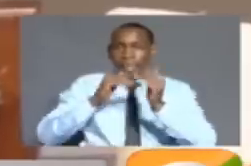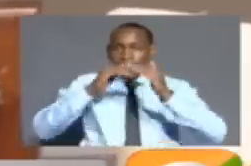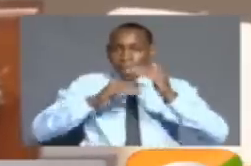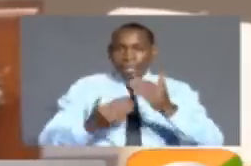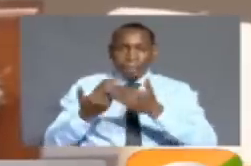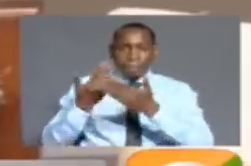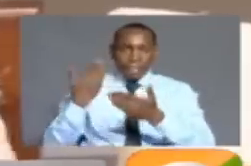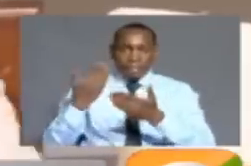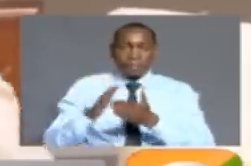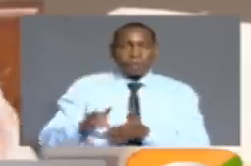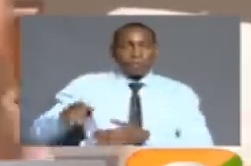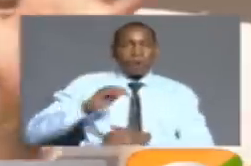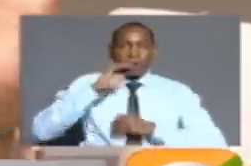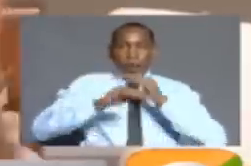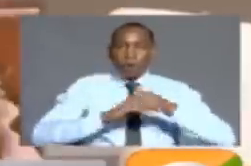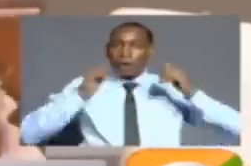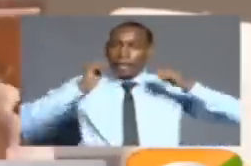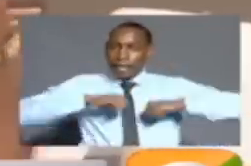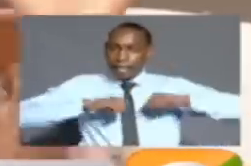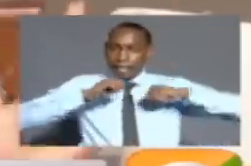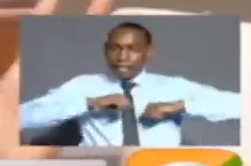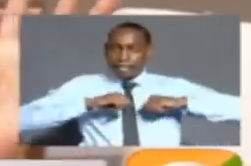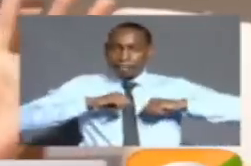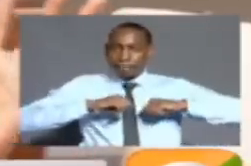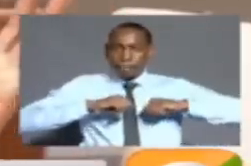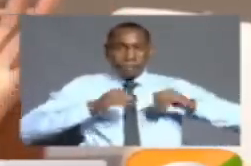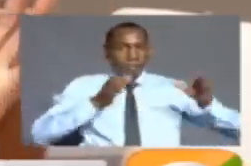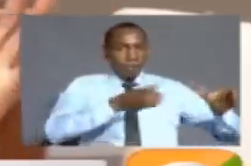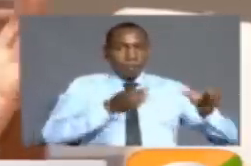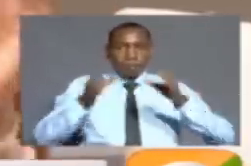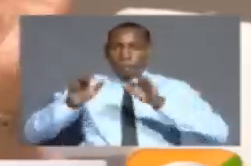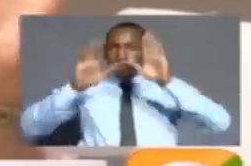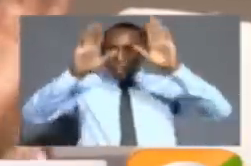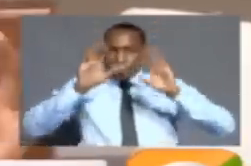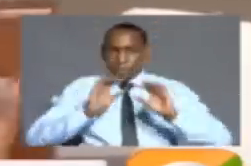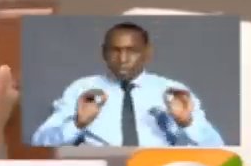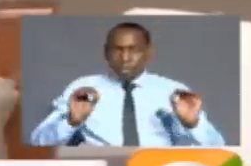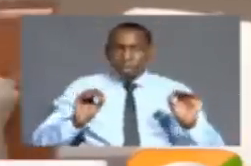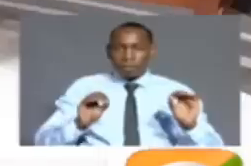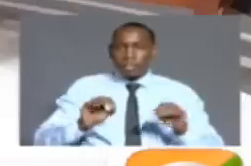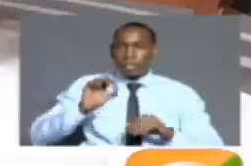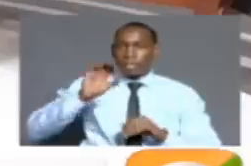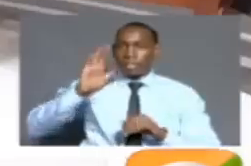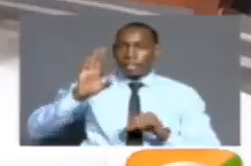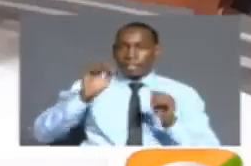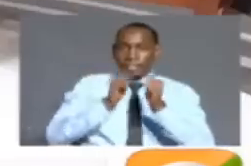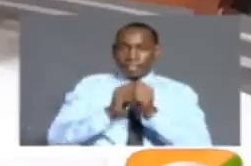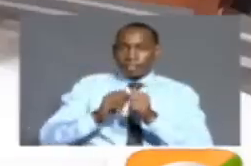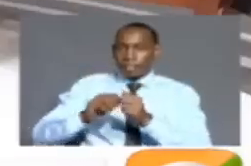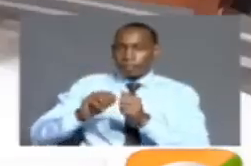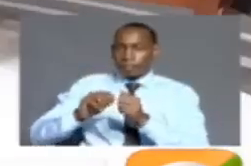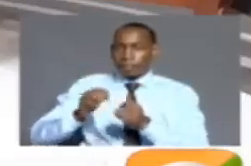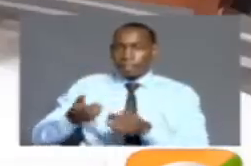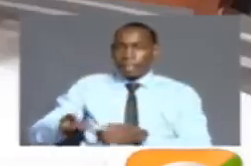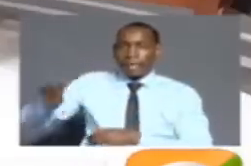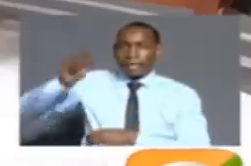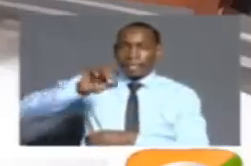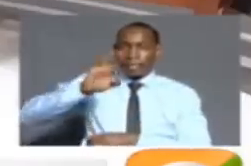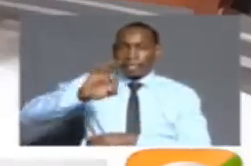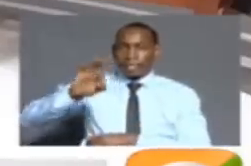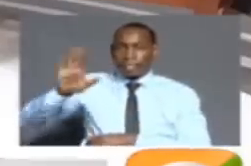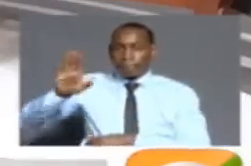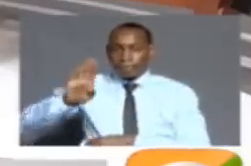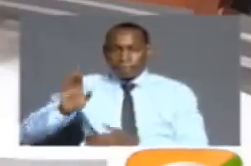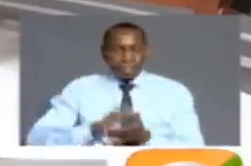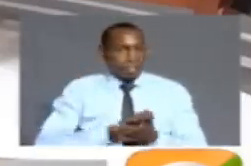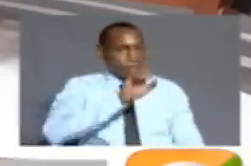So we all agreed. This one we voted together. For the counties. 310 to 335. You know what, Jeff? You billion. Said yes. The